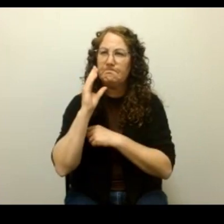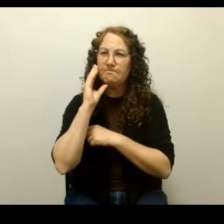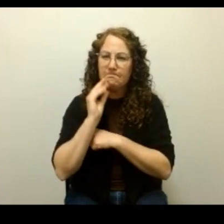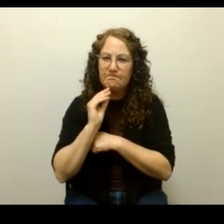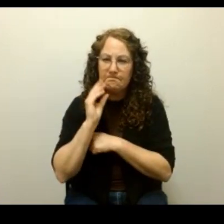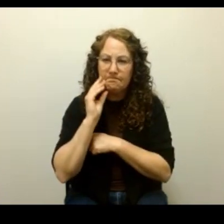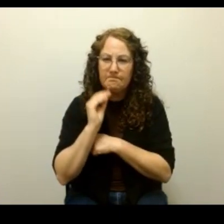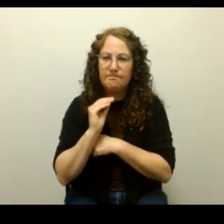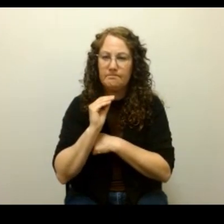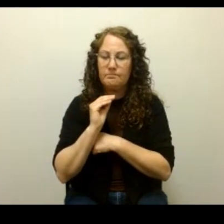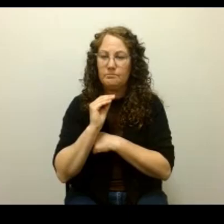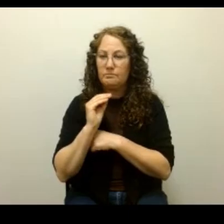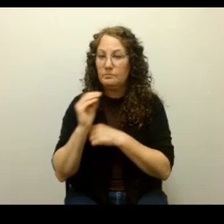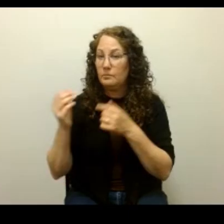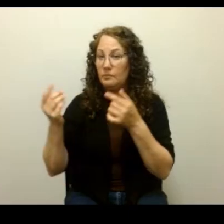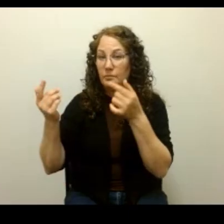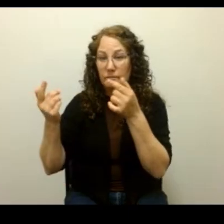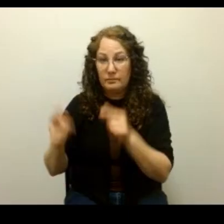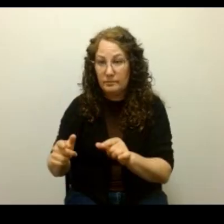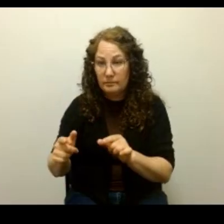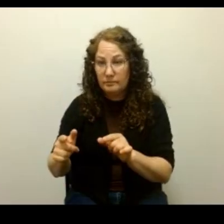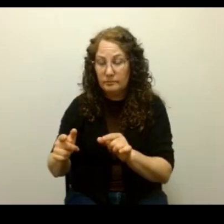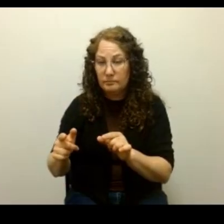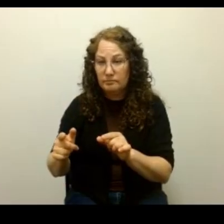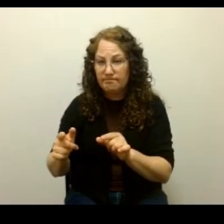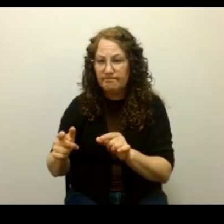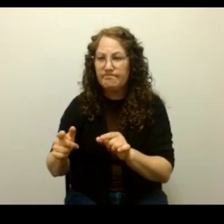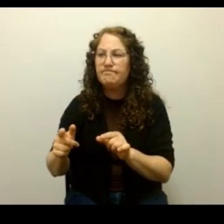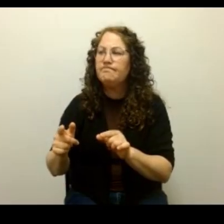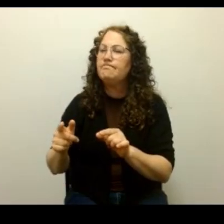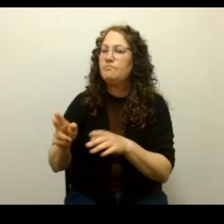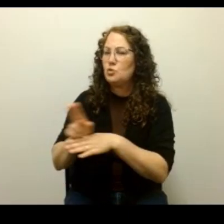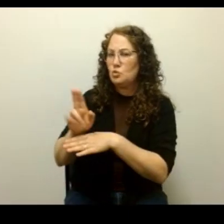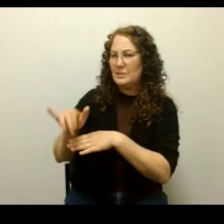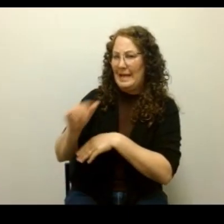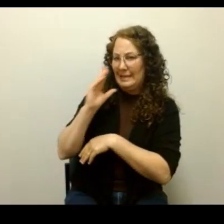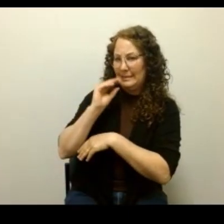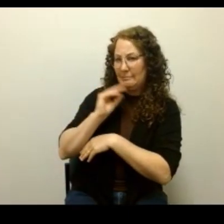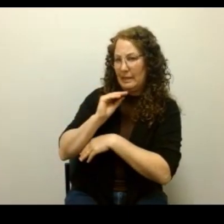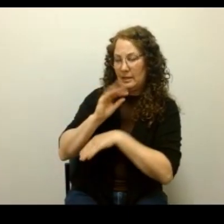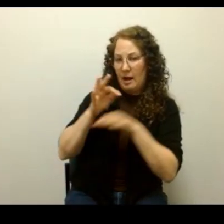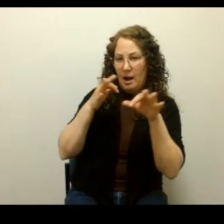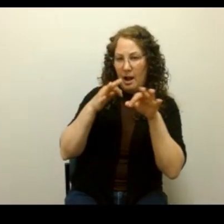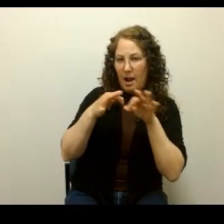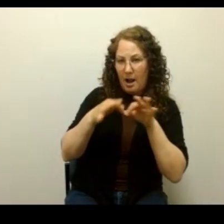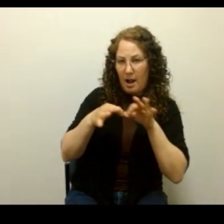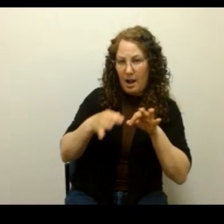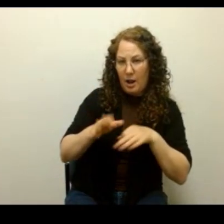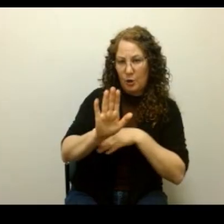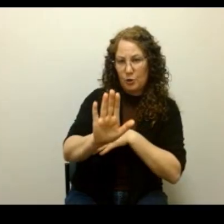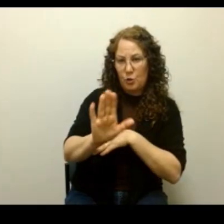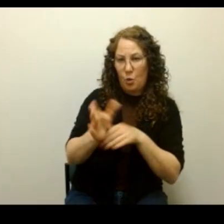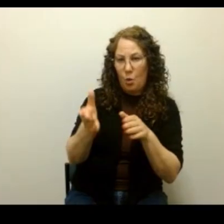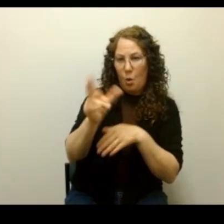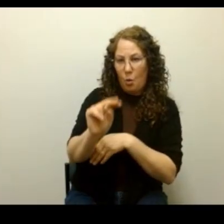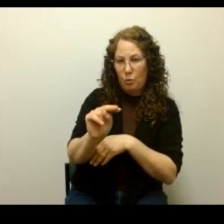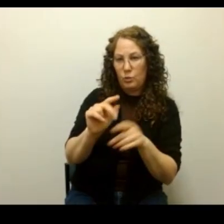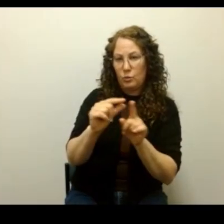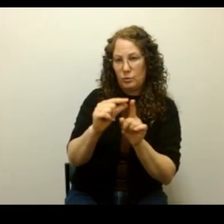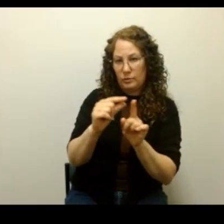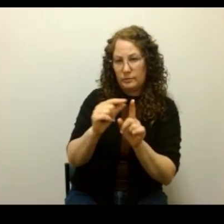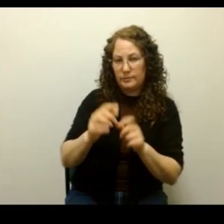an event and describe it in your own words. You will need